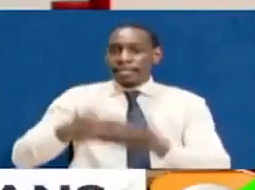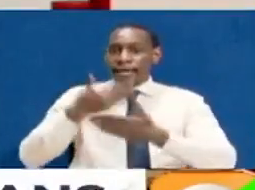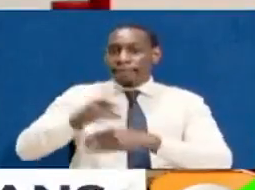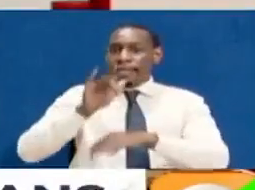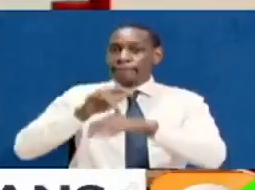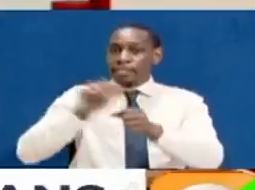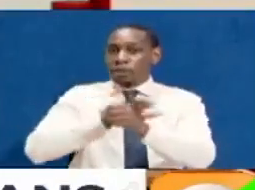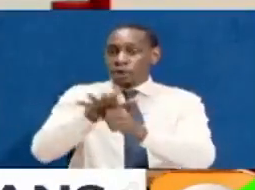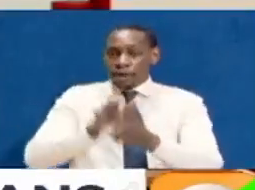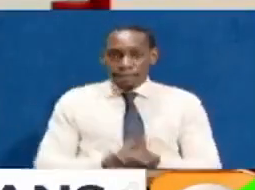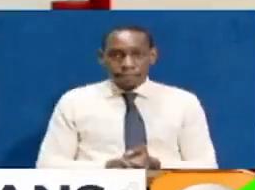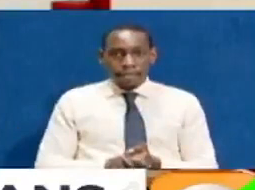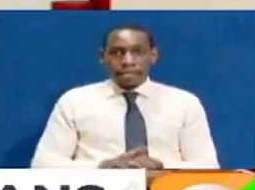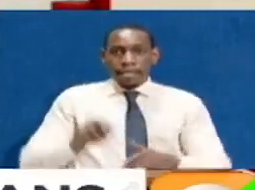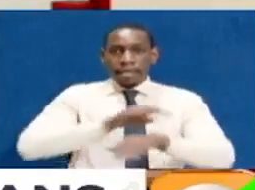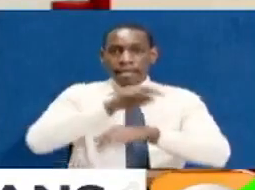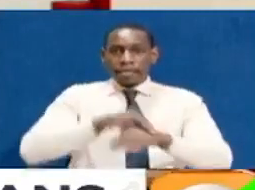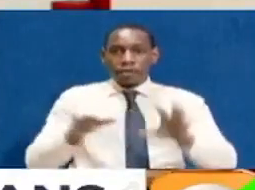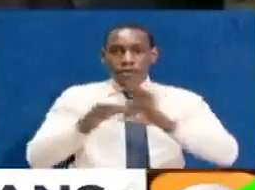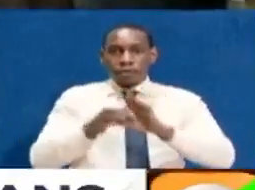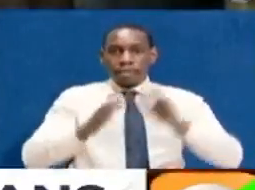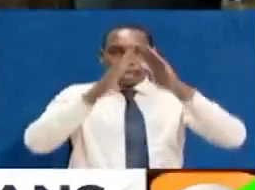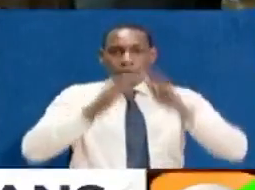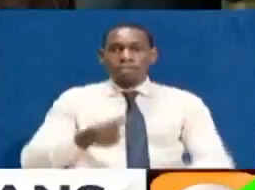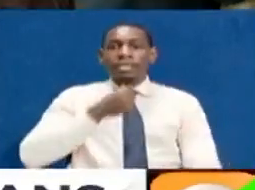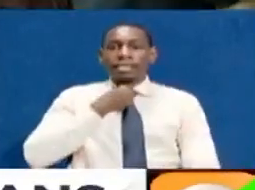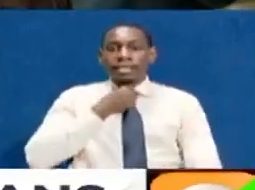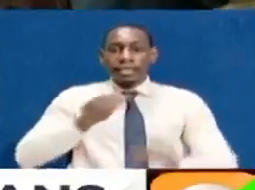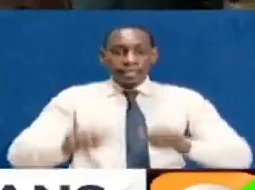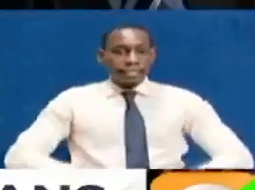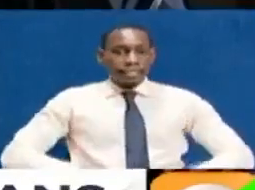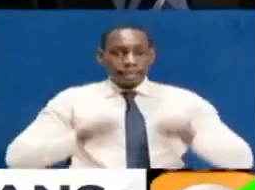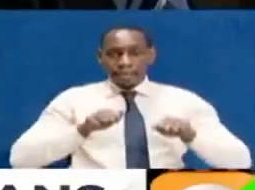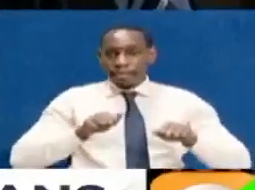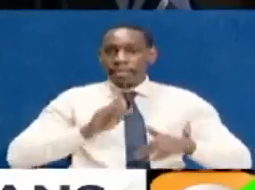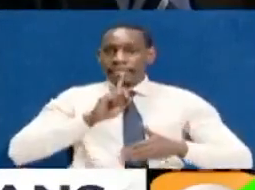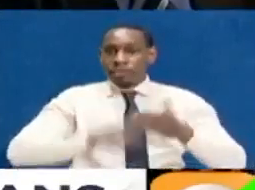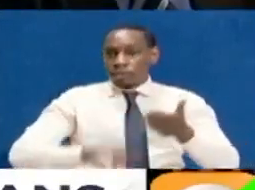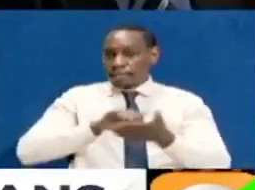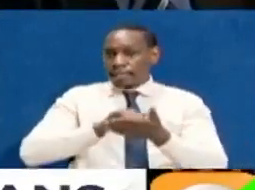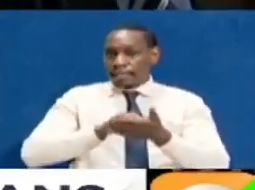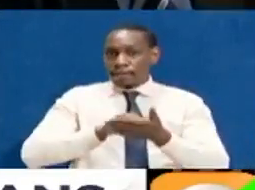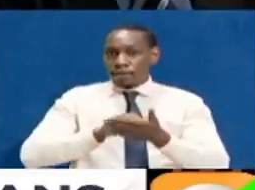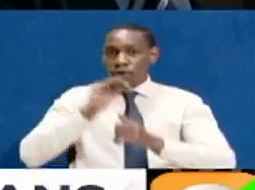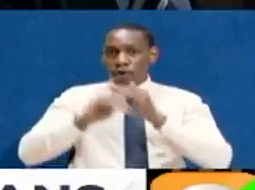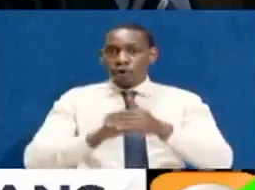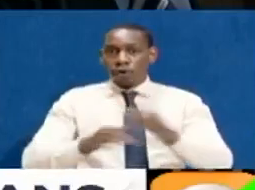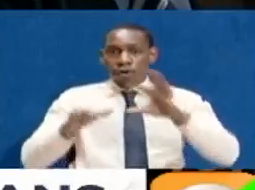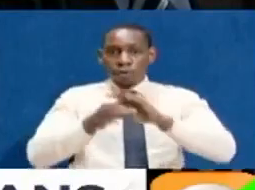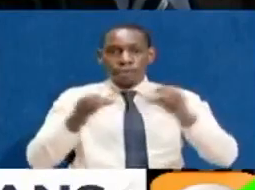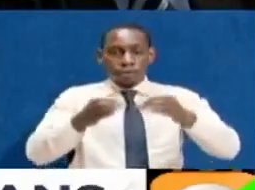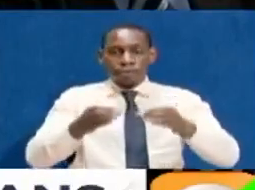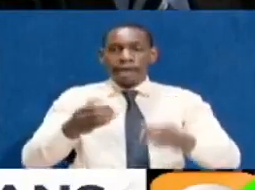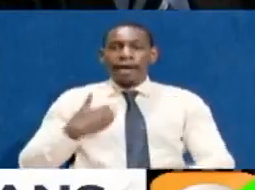to the effects of COVID-19. National Cooperative Housing Union NACHU Chairman Francis Kamande says that the entire cooperative movement